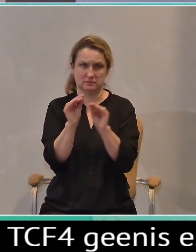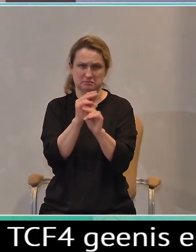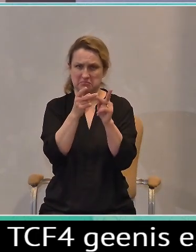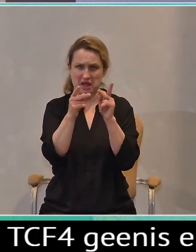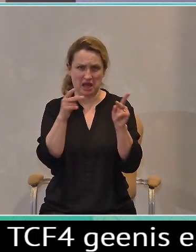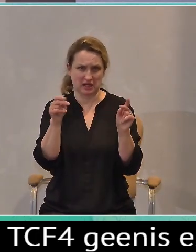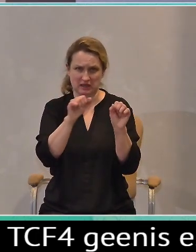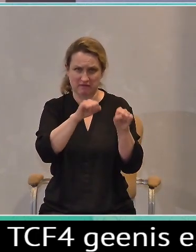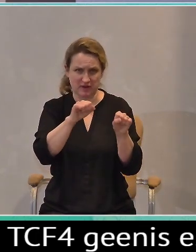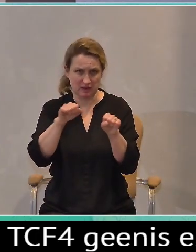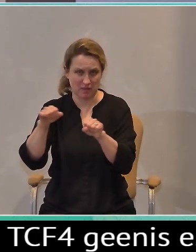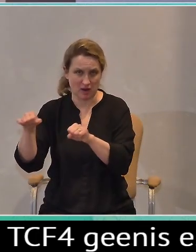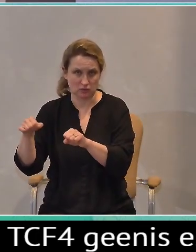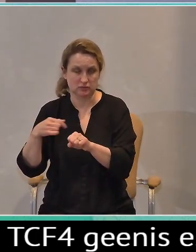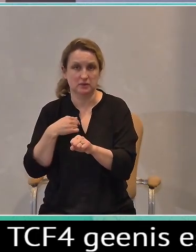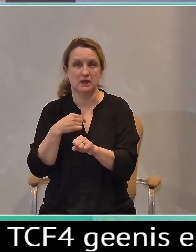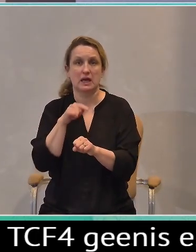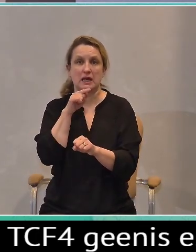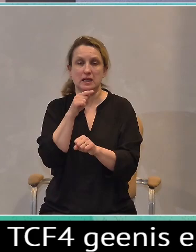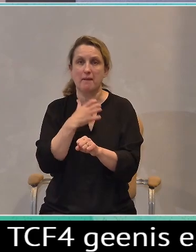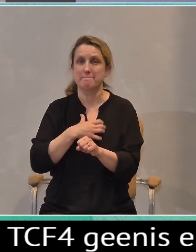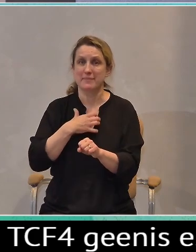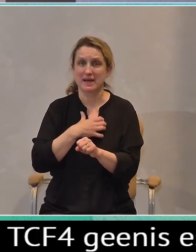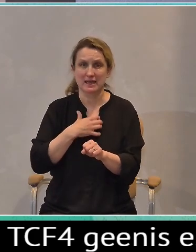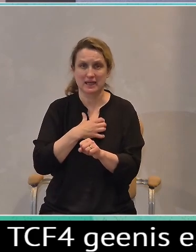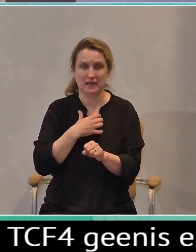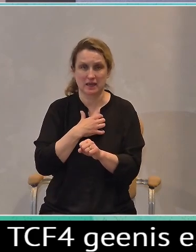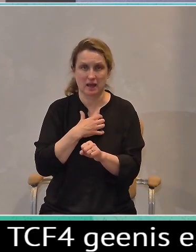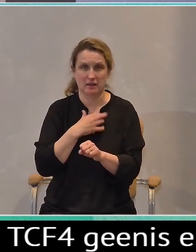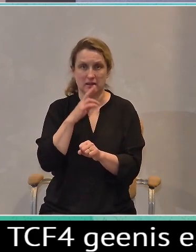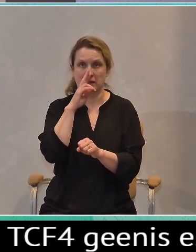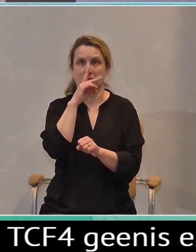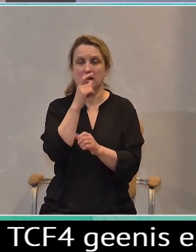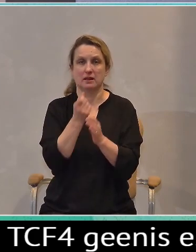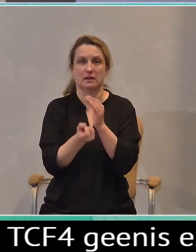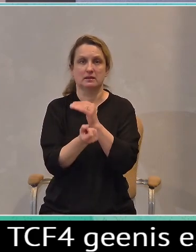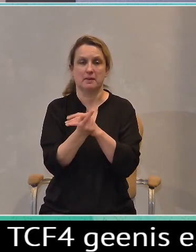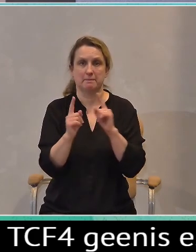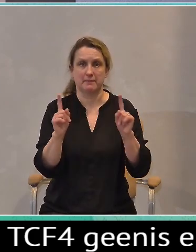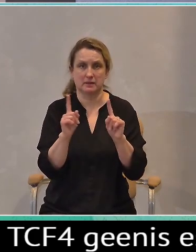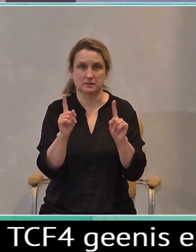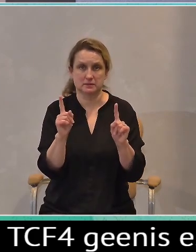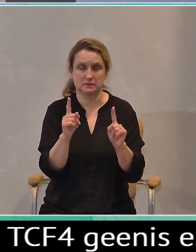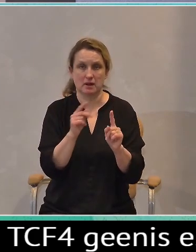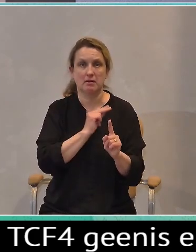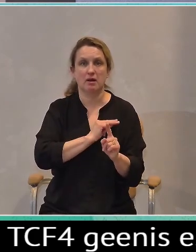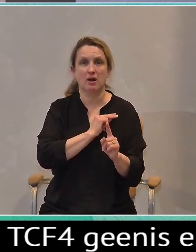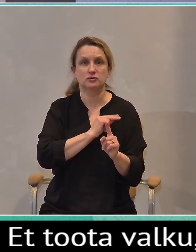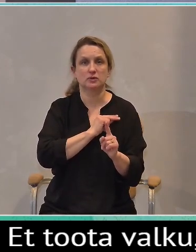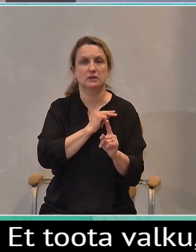can be assembled in a number of ways, and for TCF4, the key mechanism is the use of